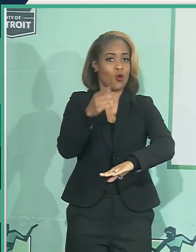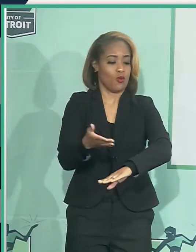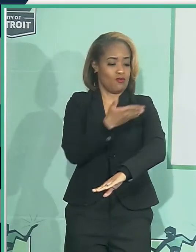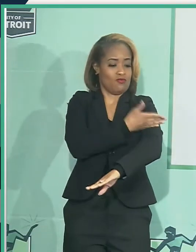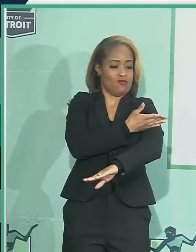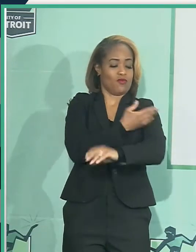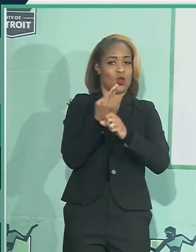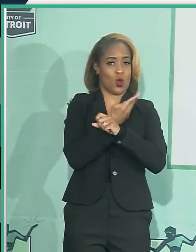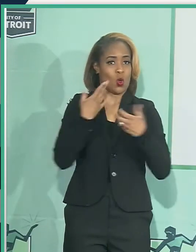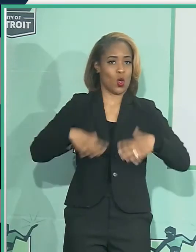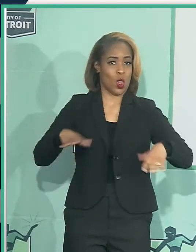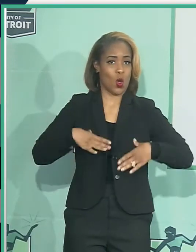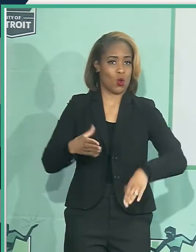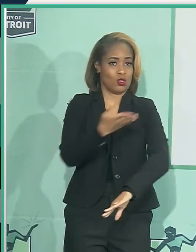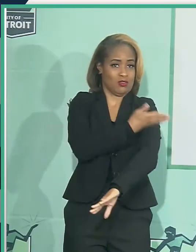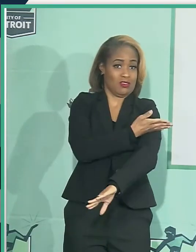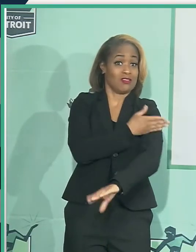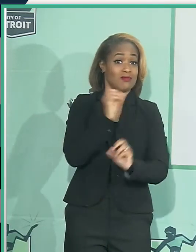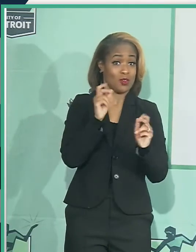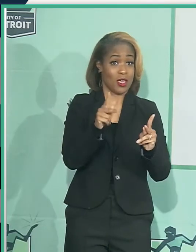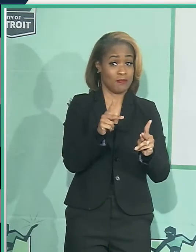take any questions.